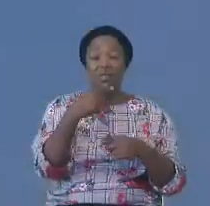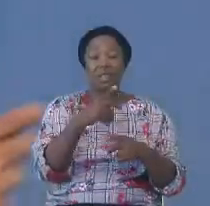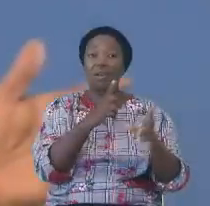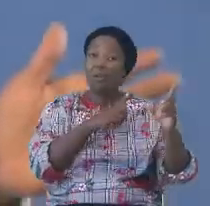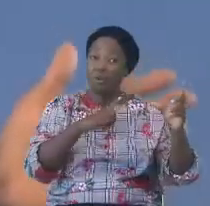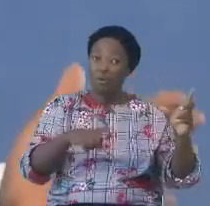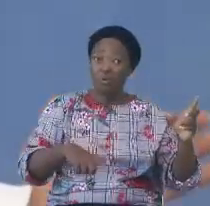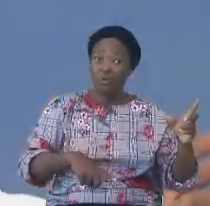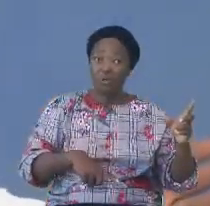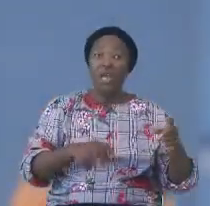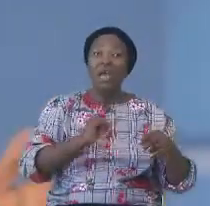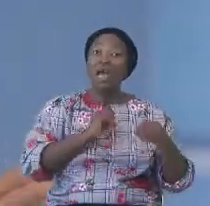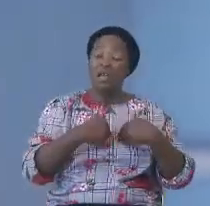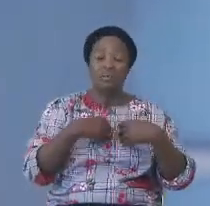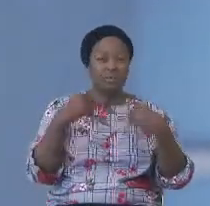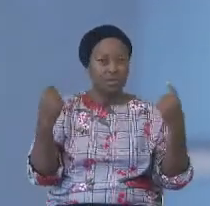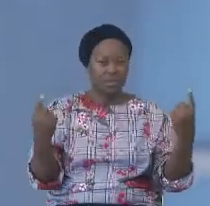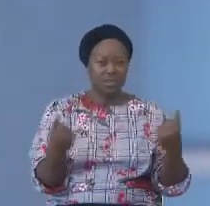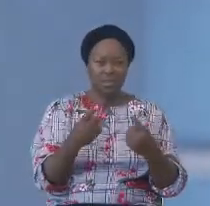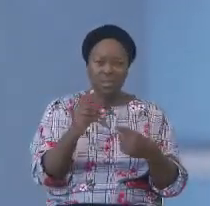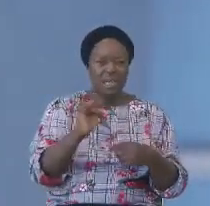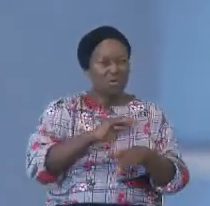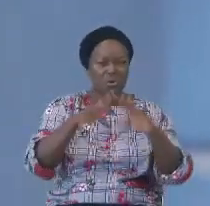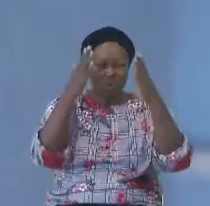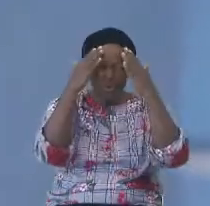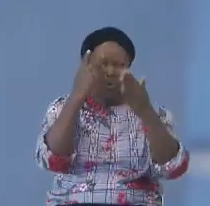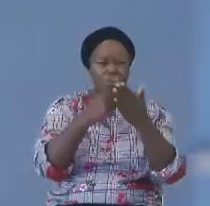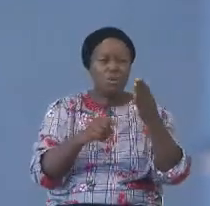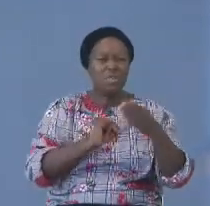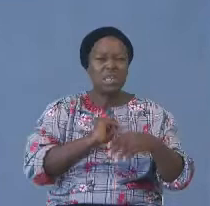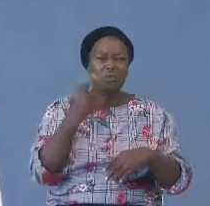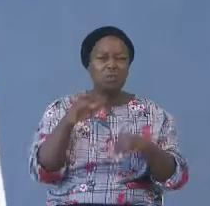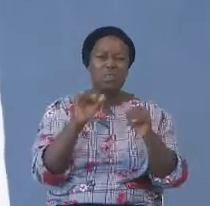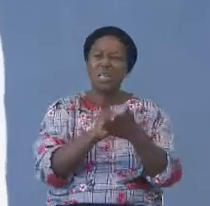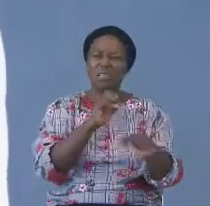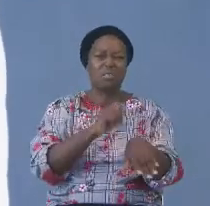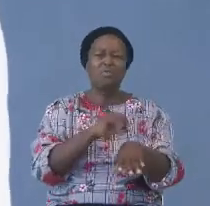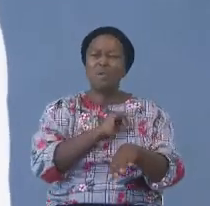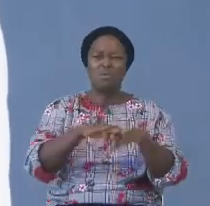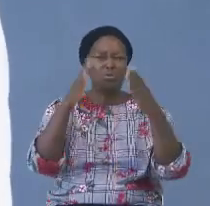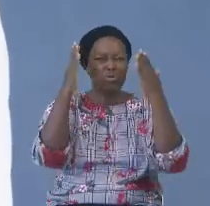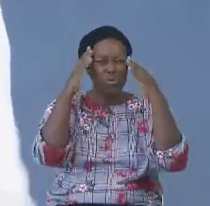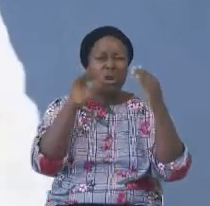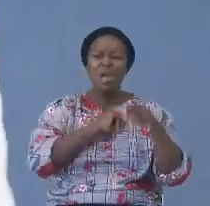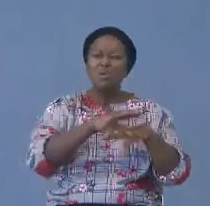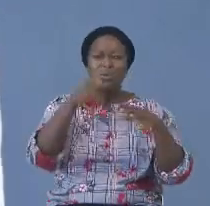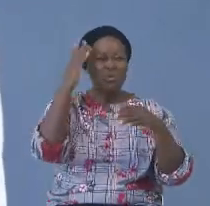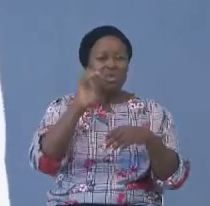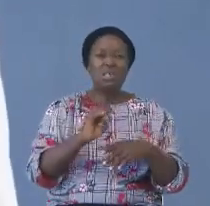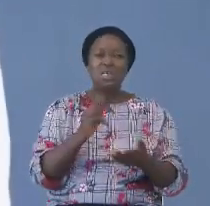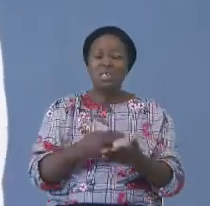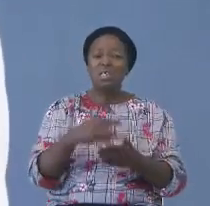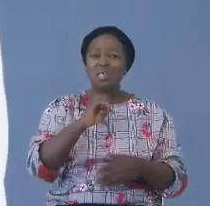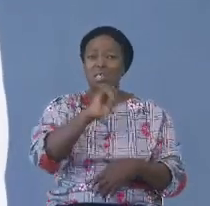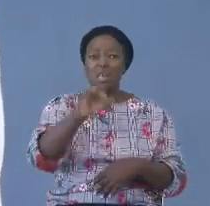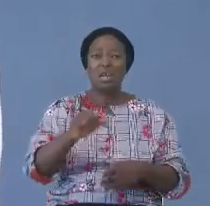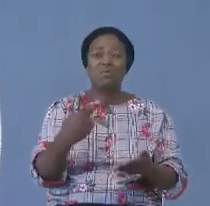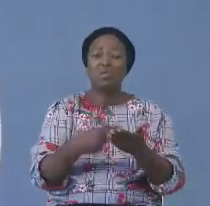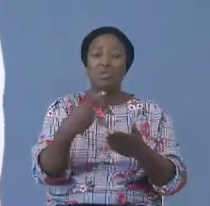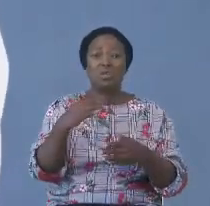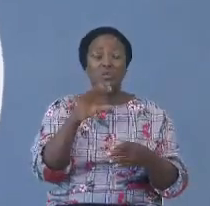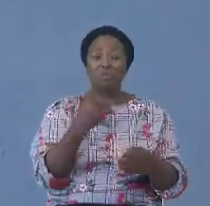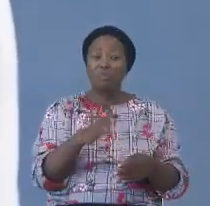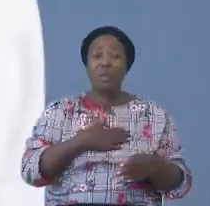Forgive them as you come to the Lord and you say, Lord, I have sinned. I didn't know what I was doing at that